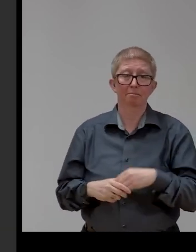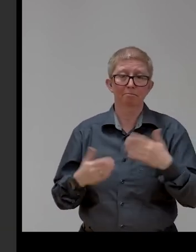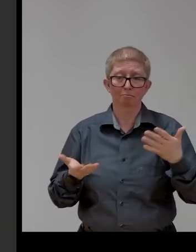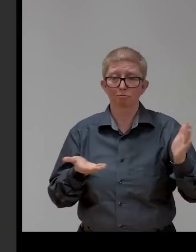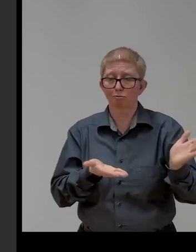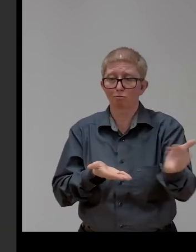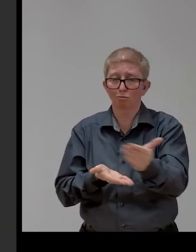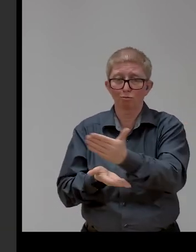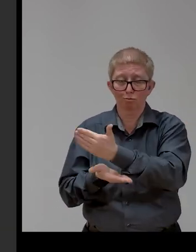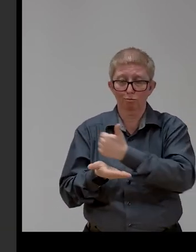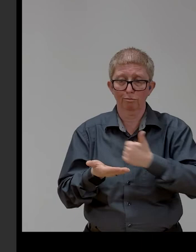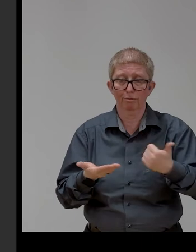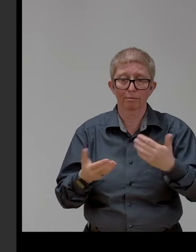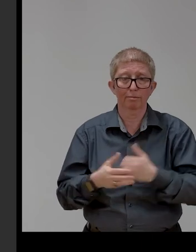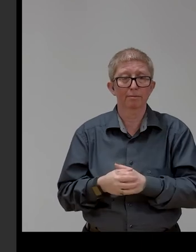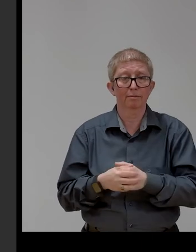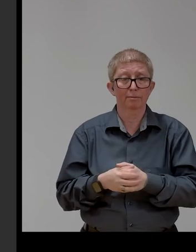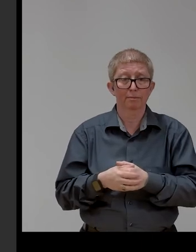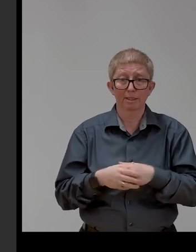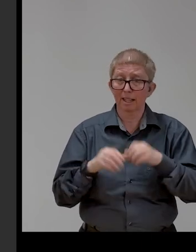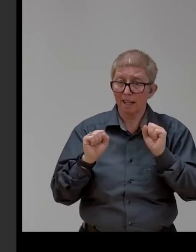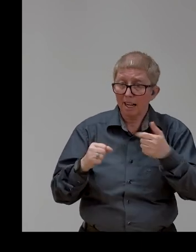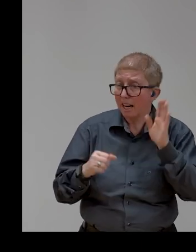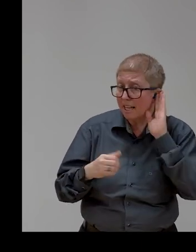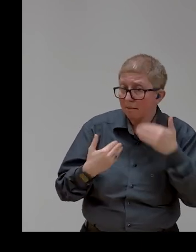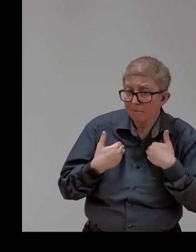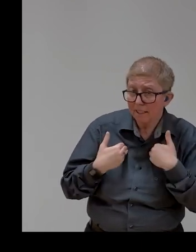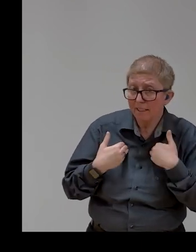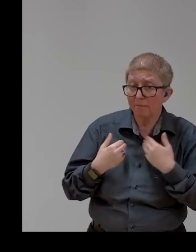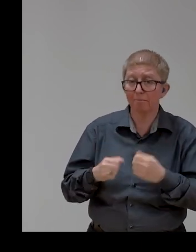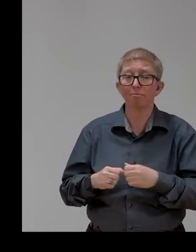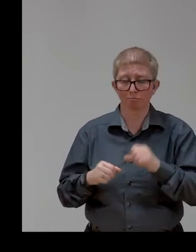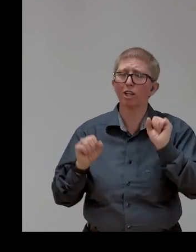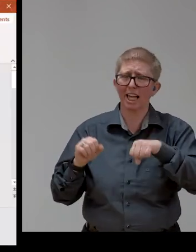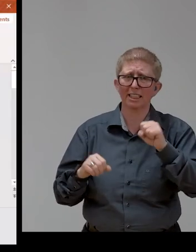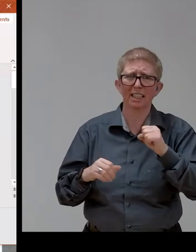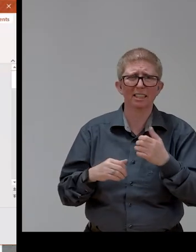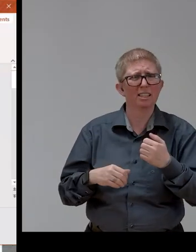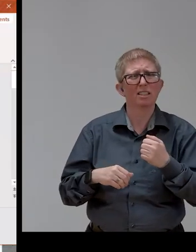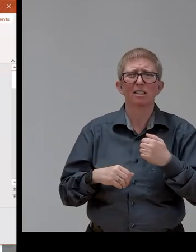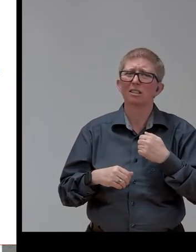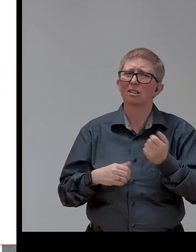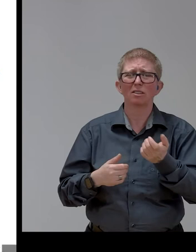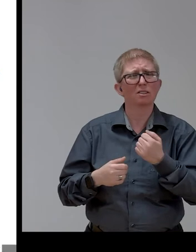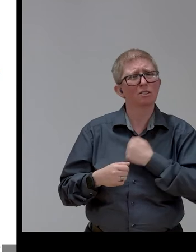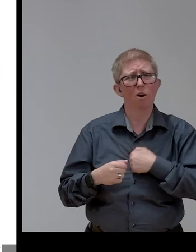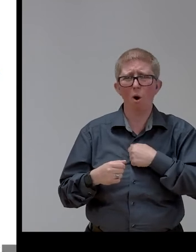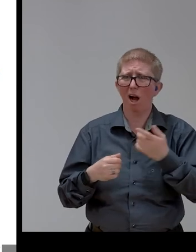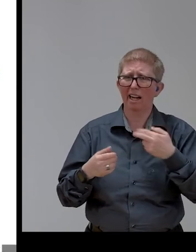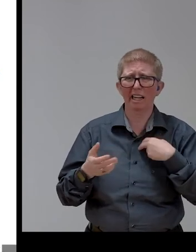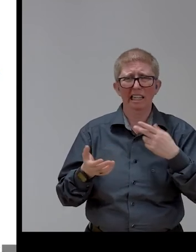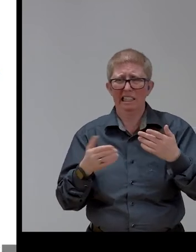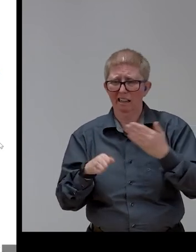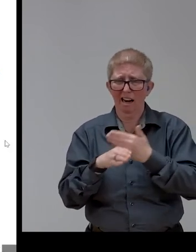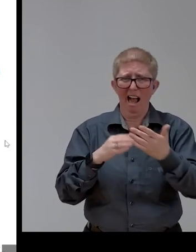can. Thank you very much. I'm sorry for delay for my technical problems. Good evening,